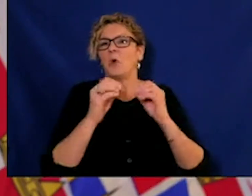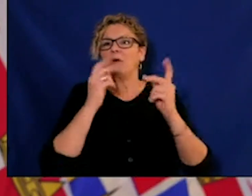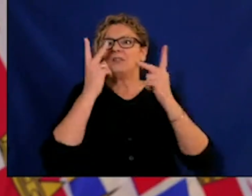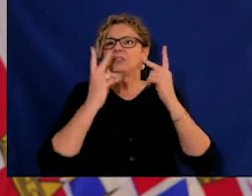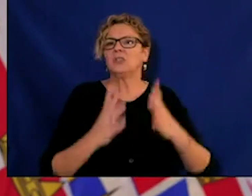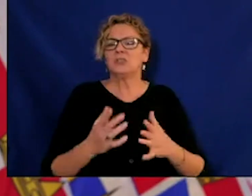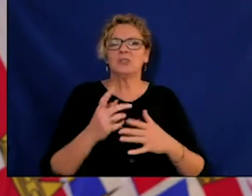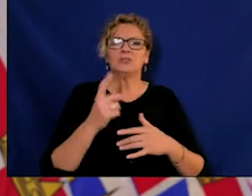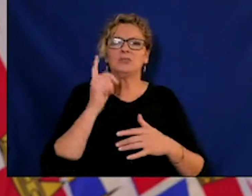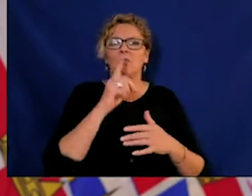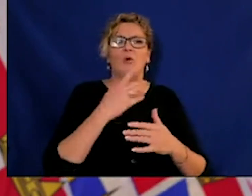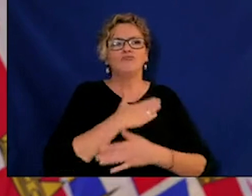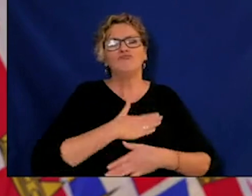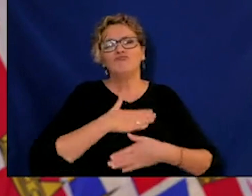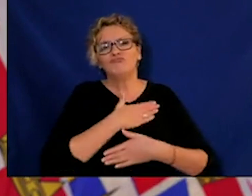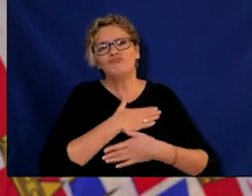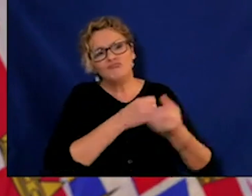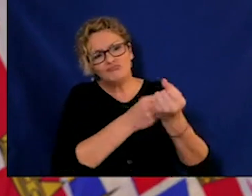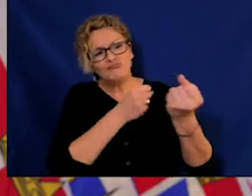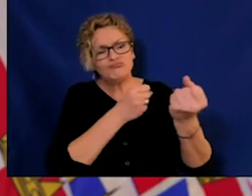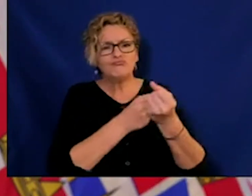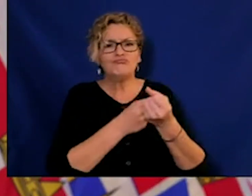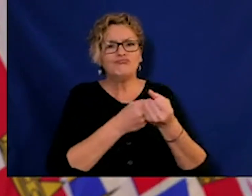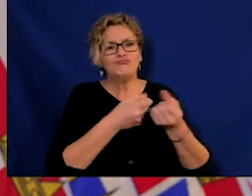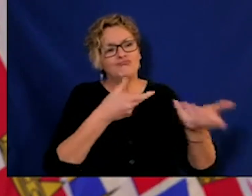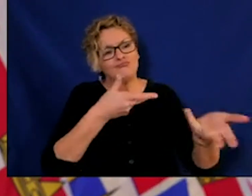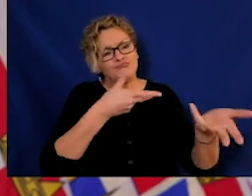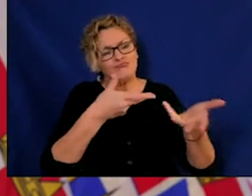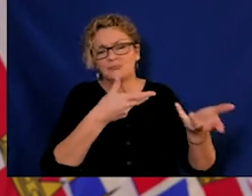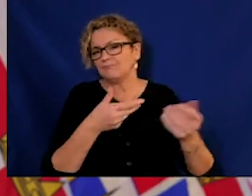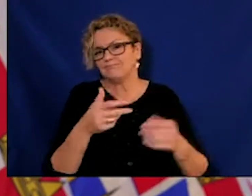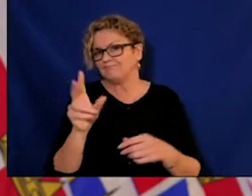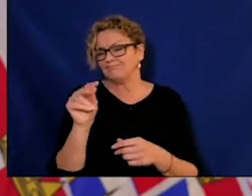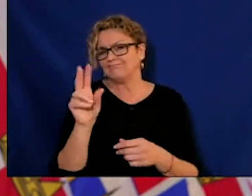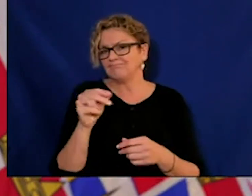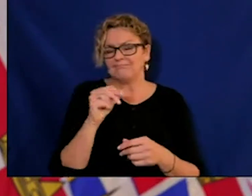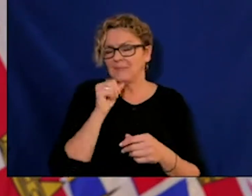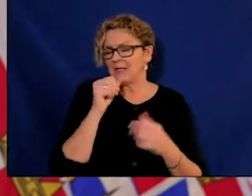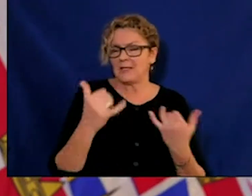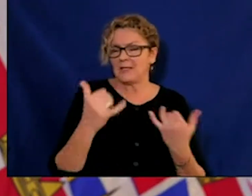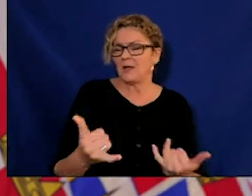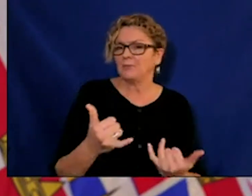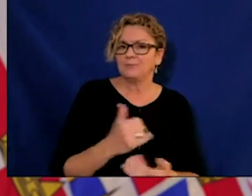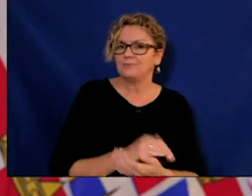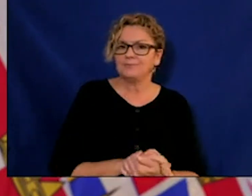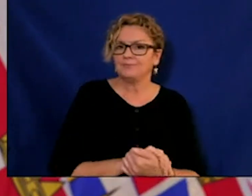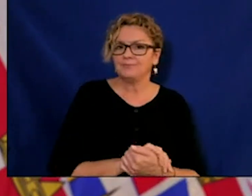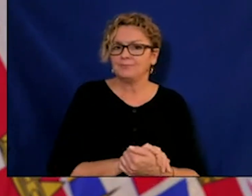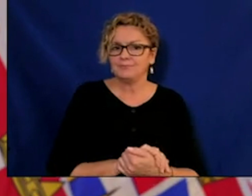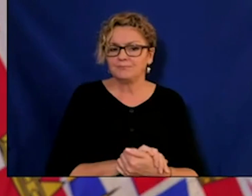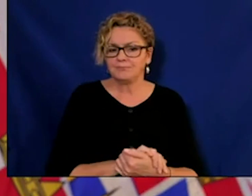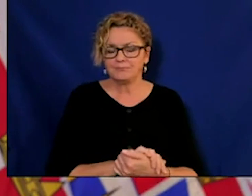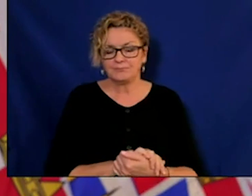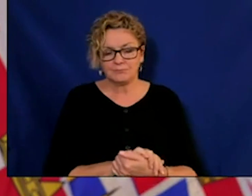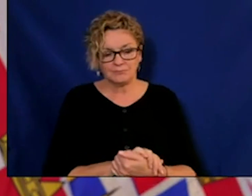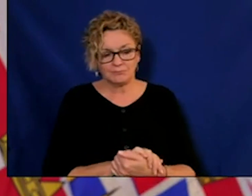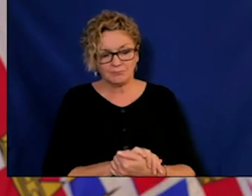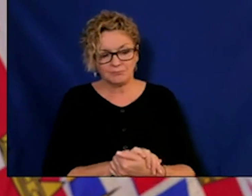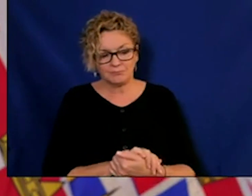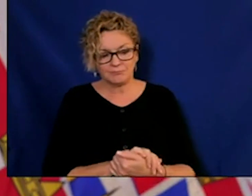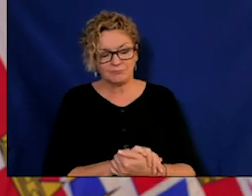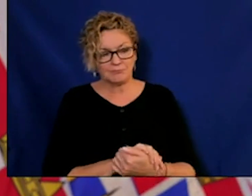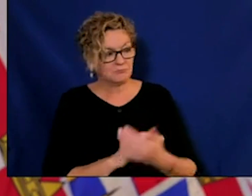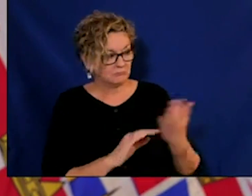the visits that are in place right now, that is our challenge. Moira, do you have a follow-up?